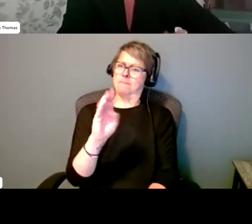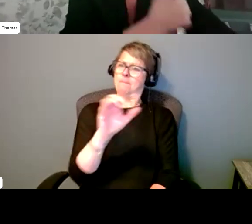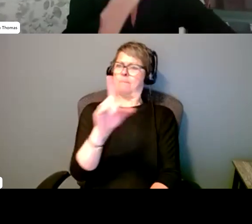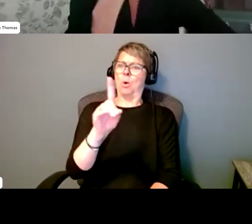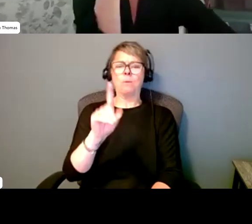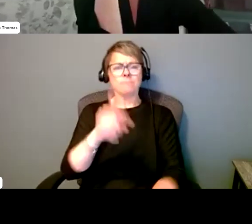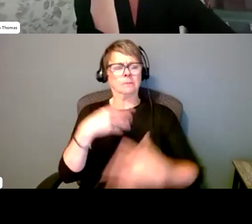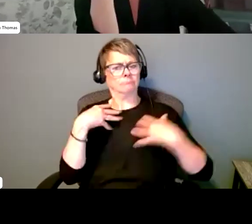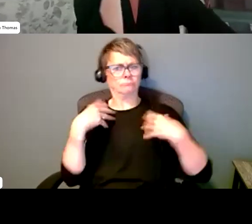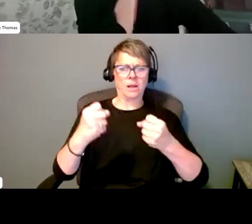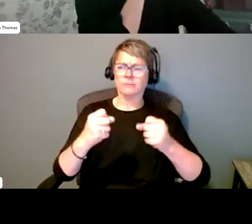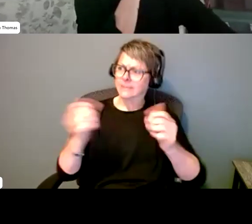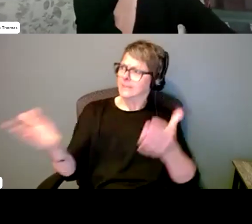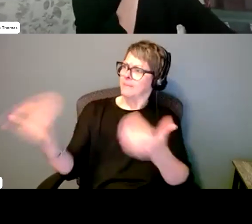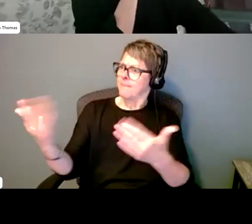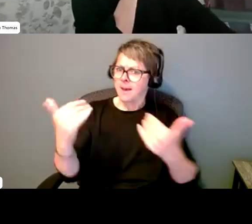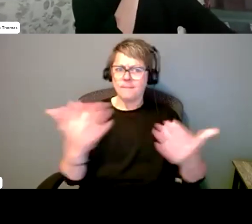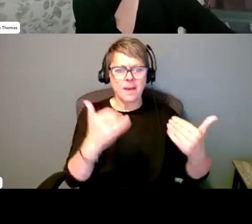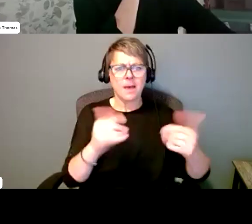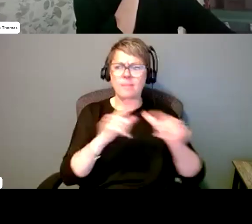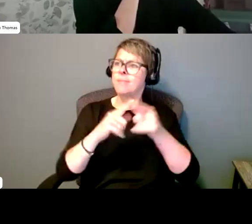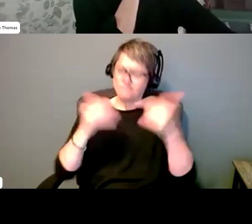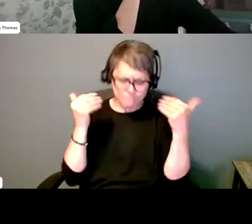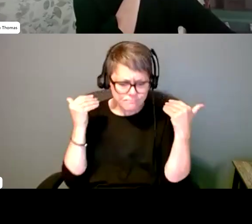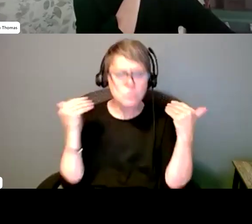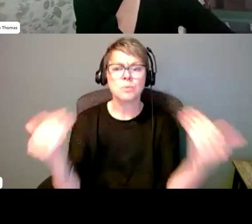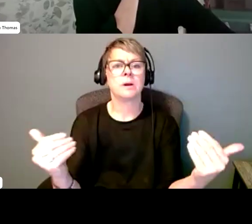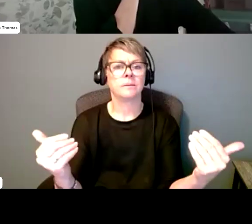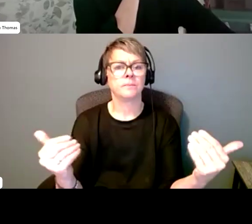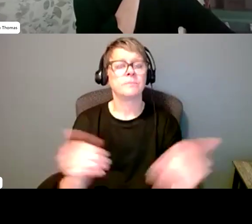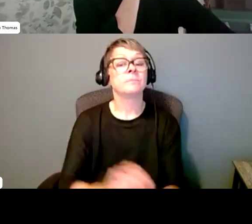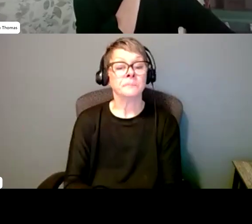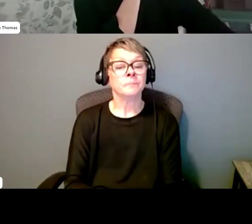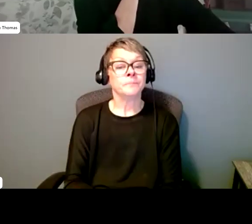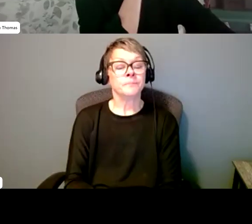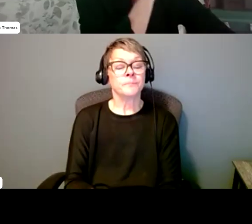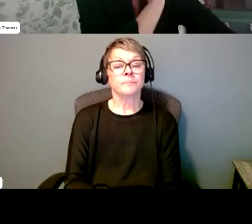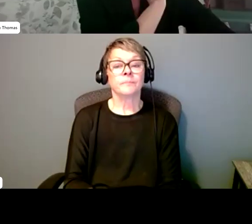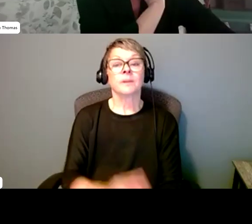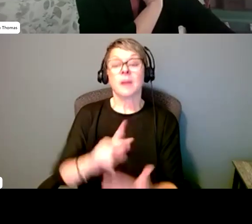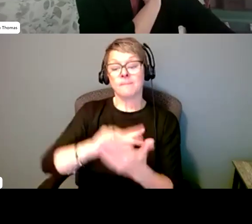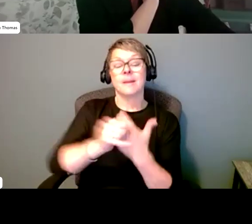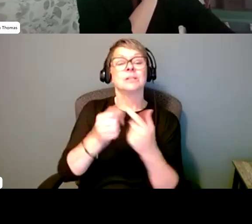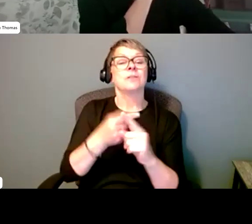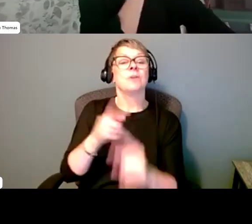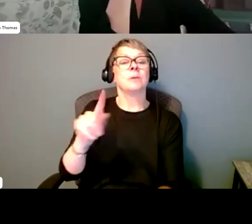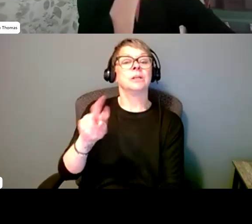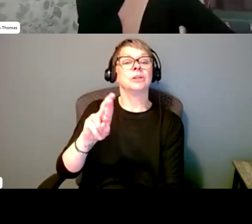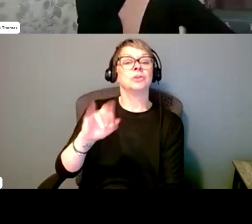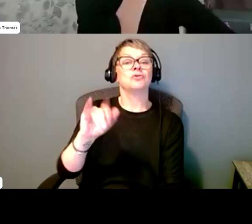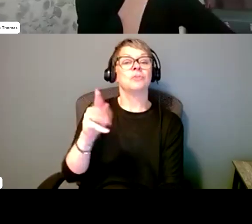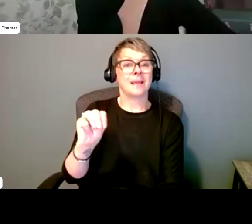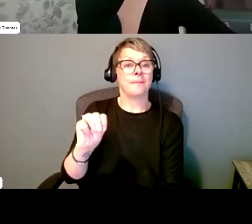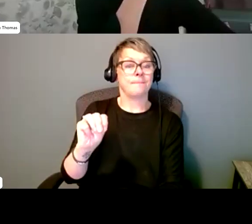board and then move ahead in a good way. So the project, we had funding from Trillium Foundation for